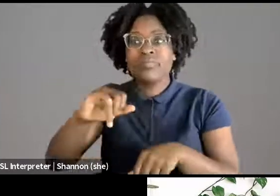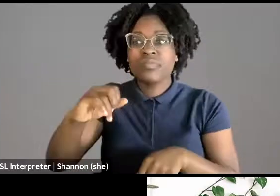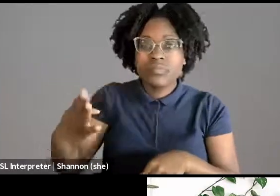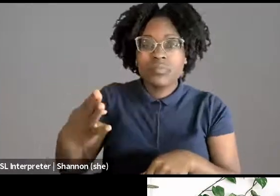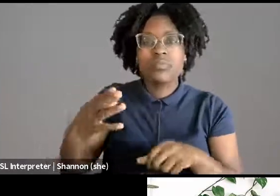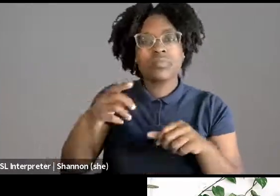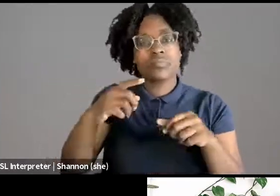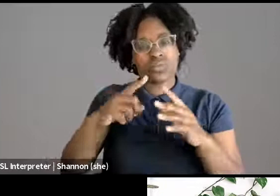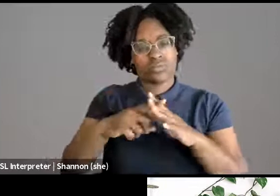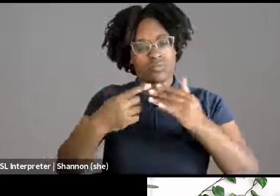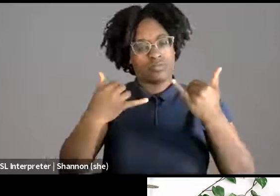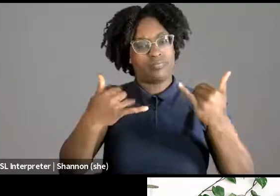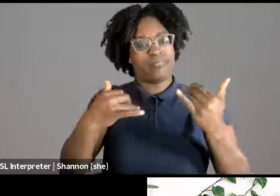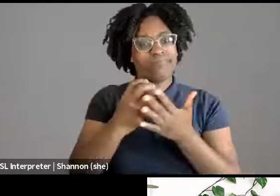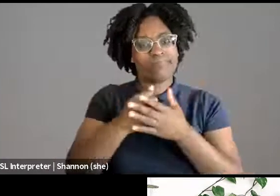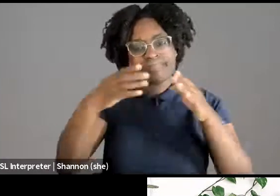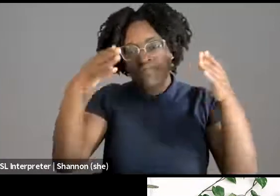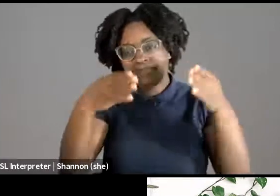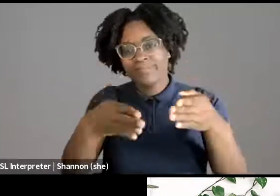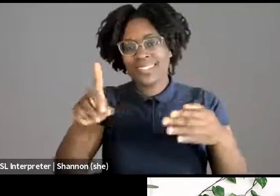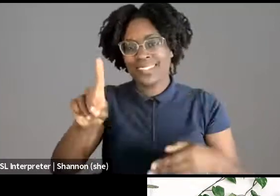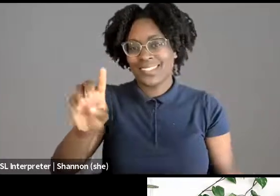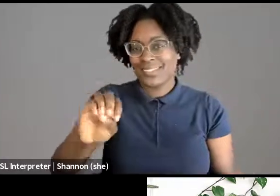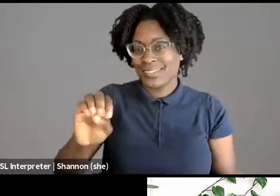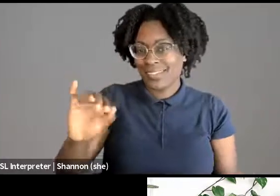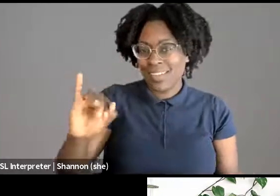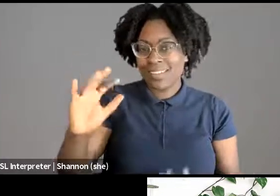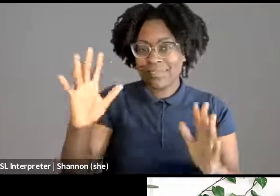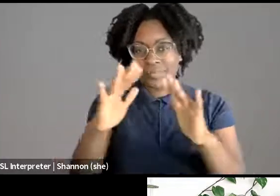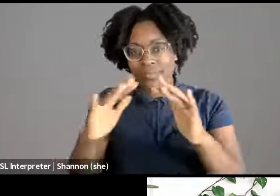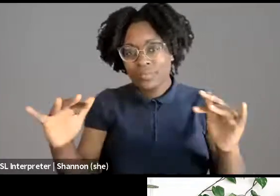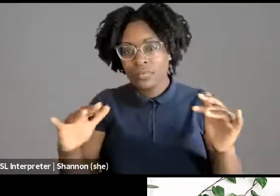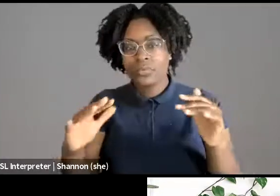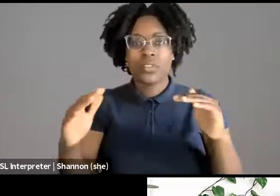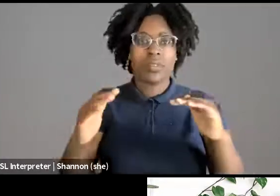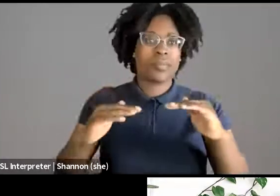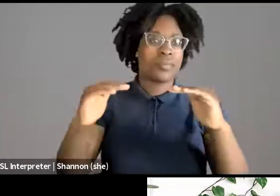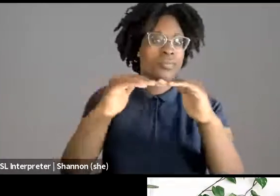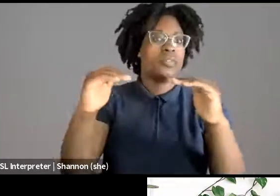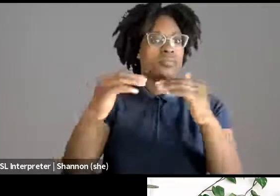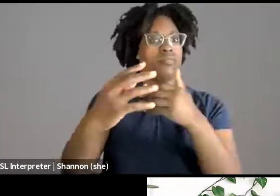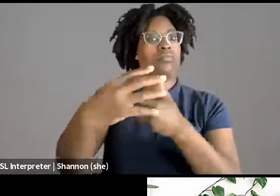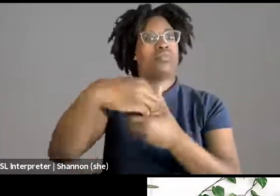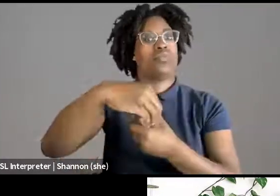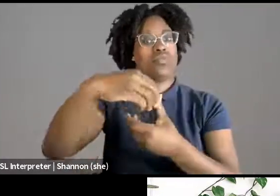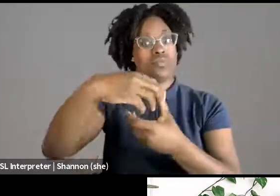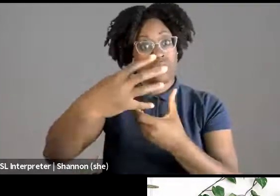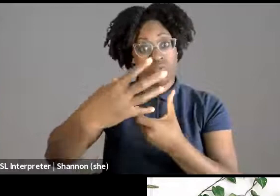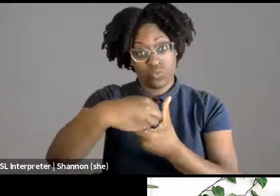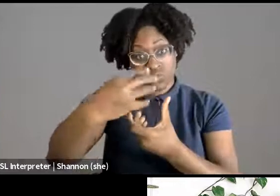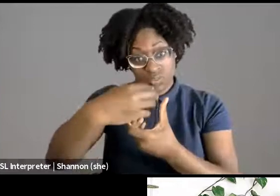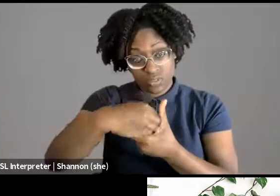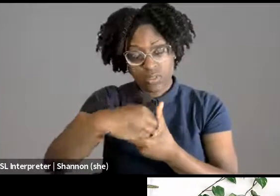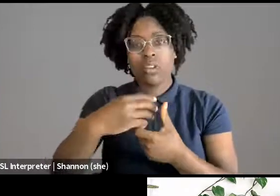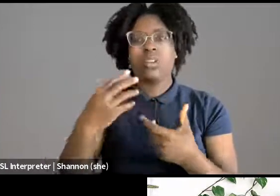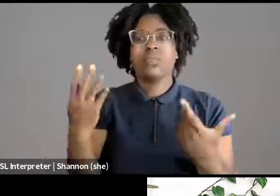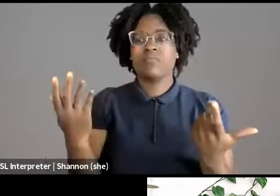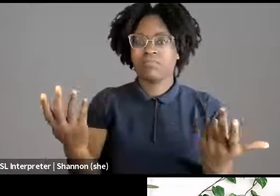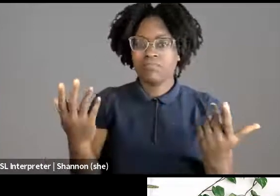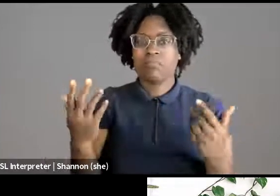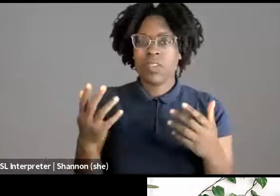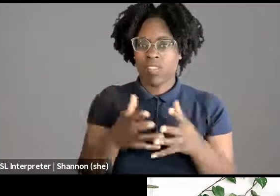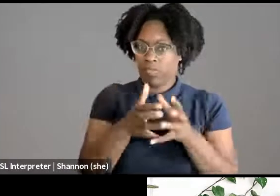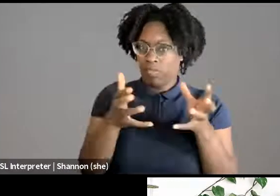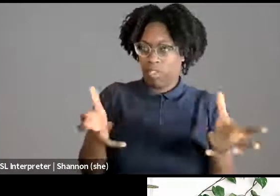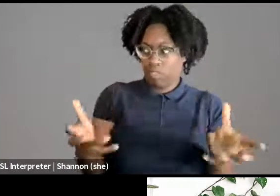some principles that you see that people could take away? I mean, there's a lot here that people could take away into